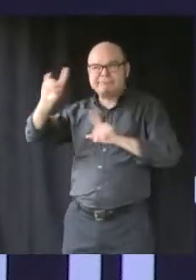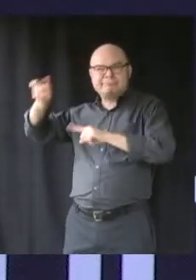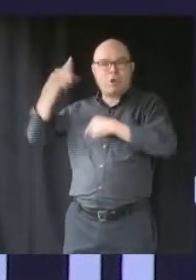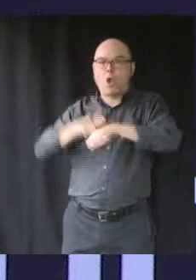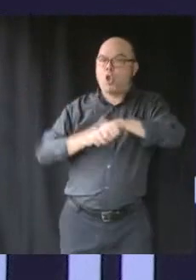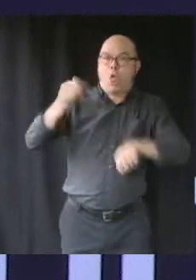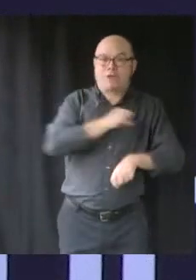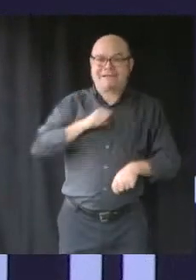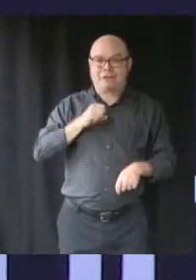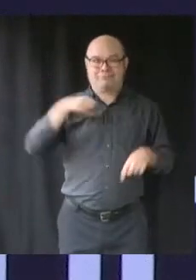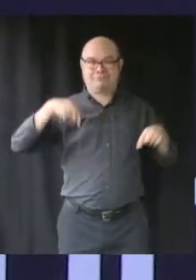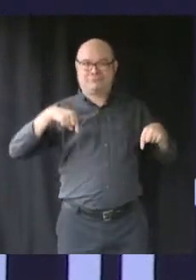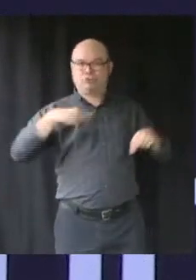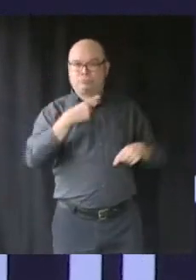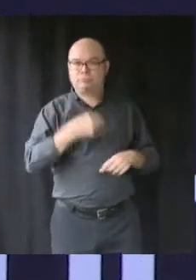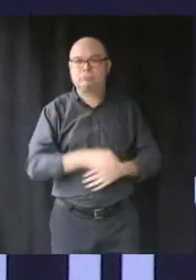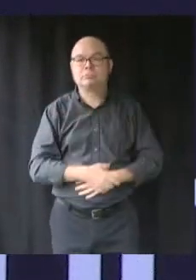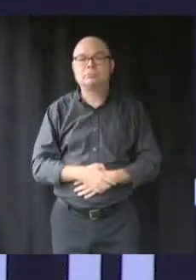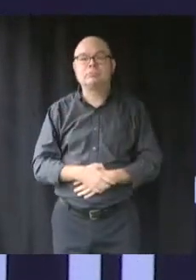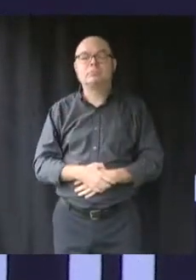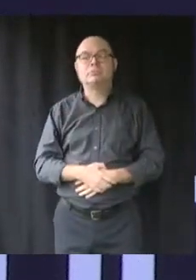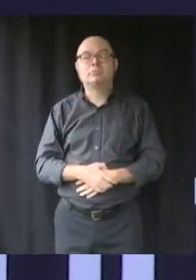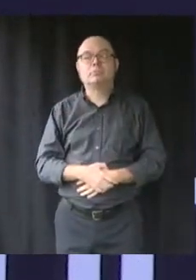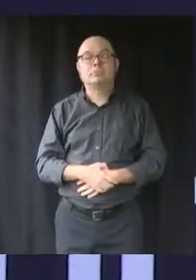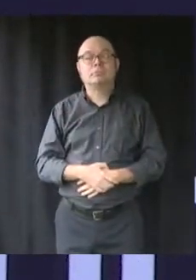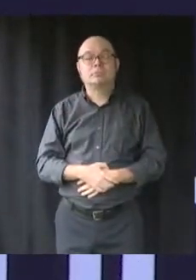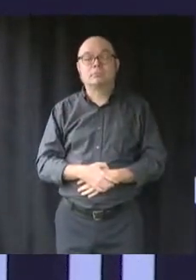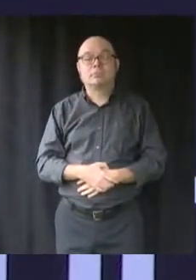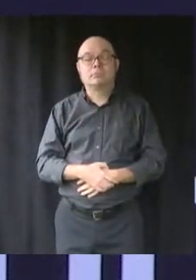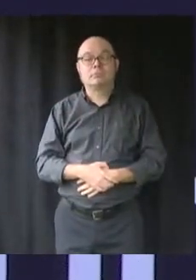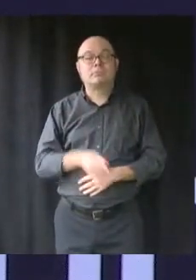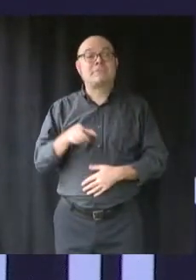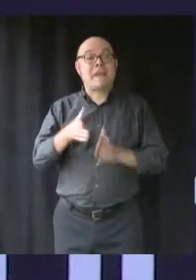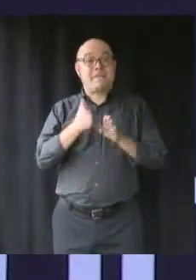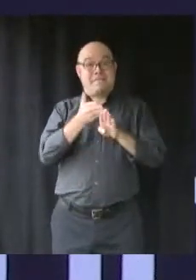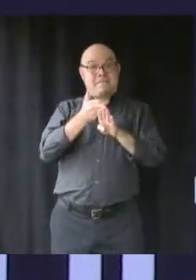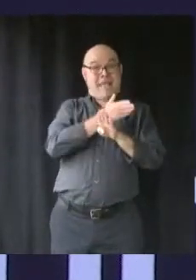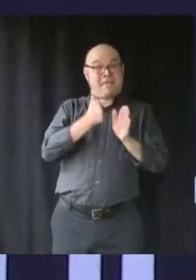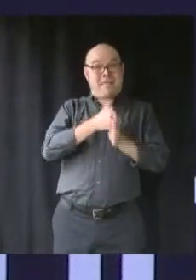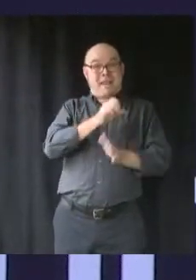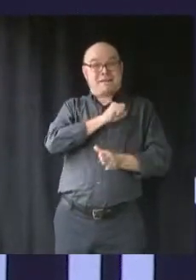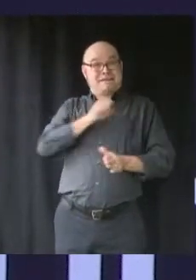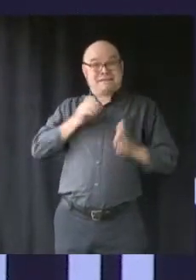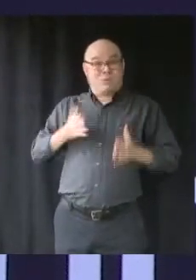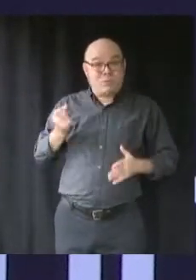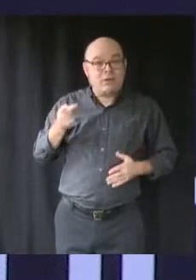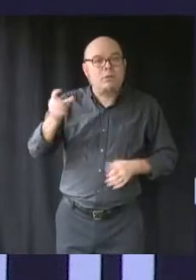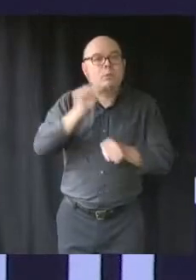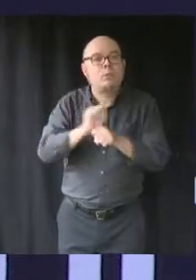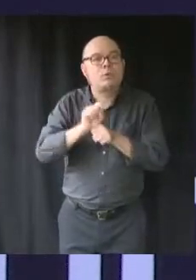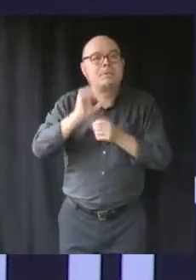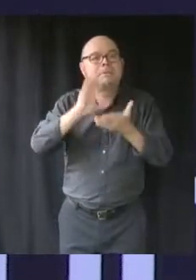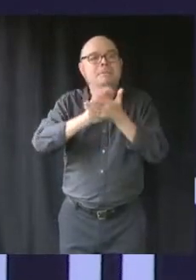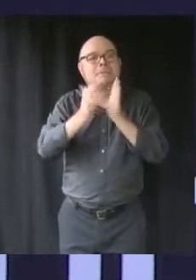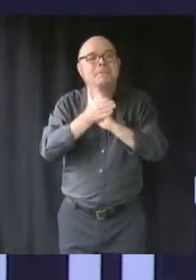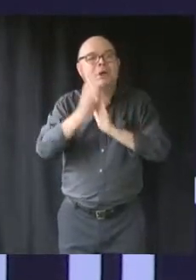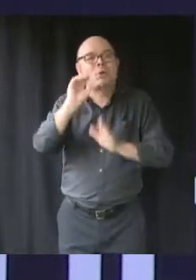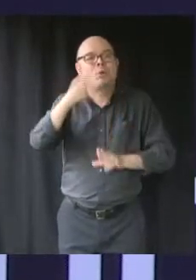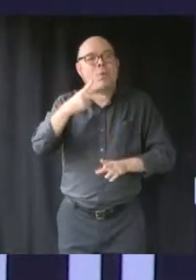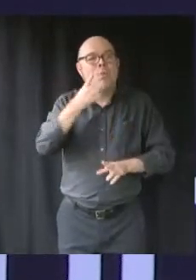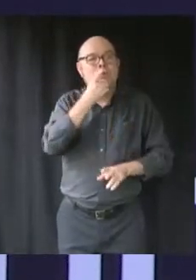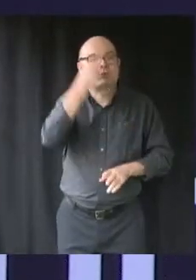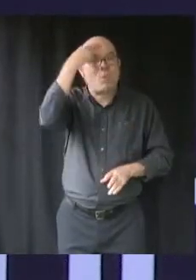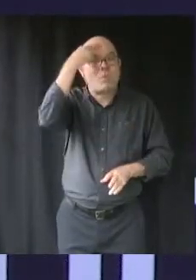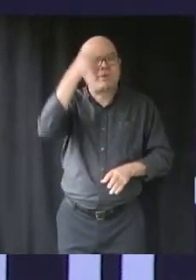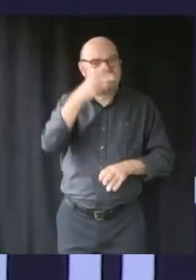Dodd served in the Peace Corps for 2 years, working in the Dominican Republic, in Monsión, and if you listen to him, he characterizes